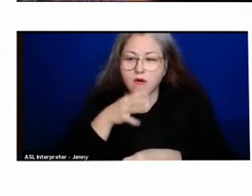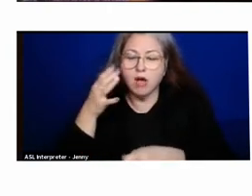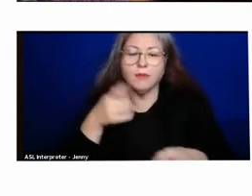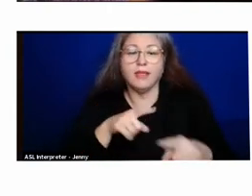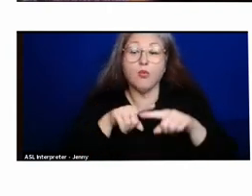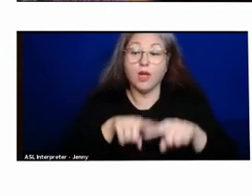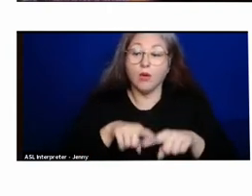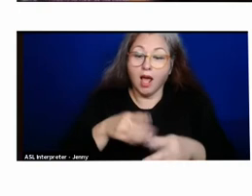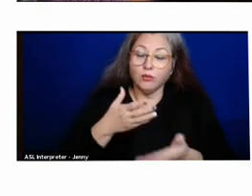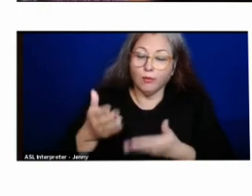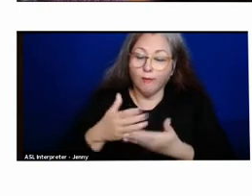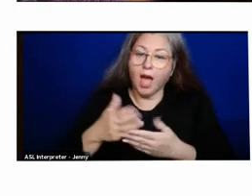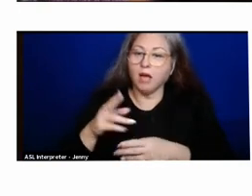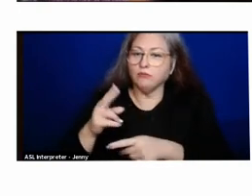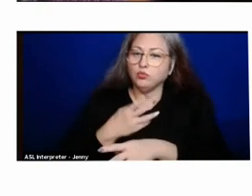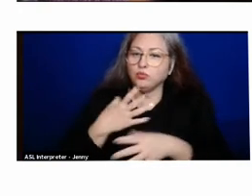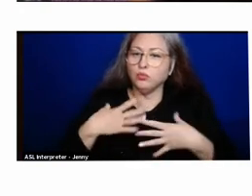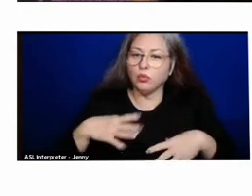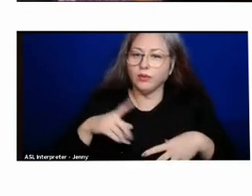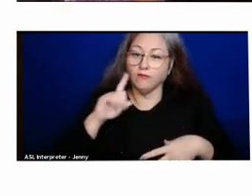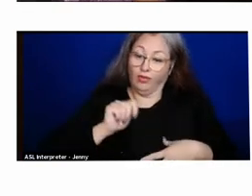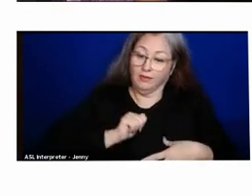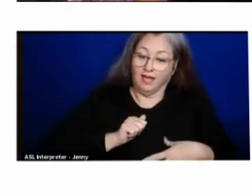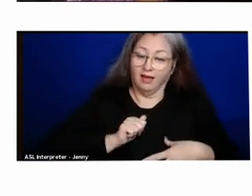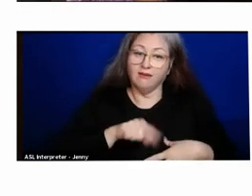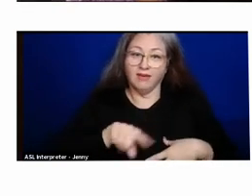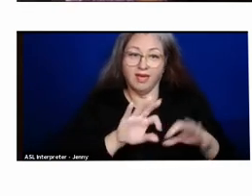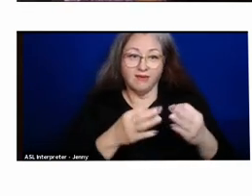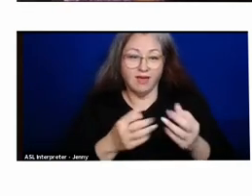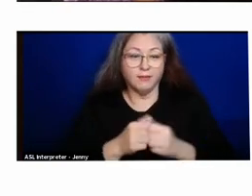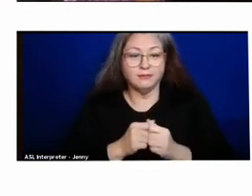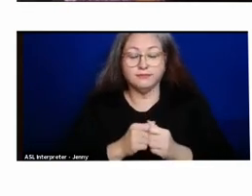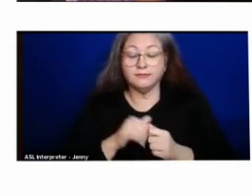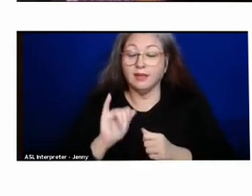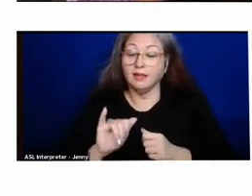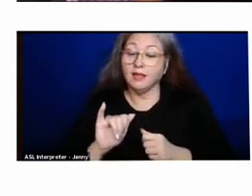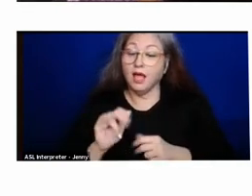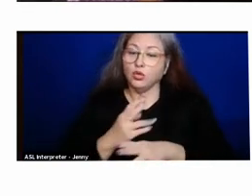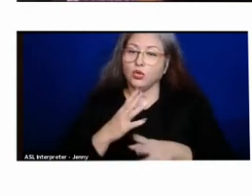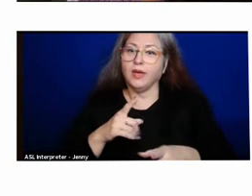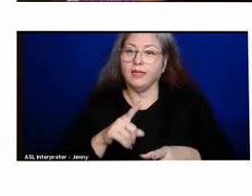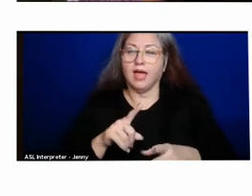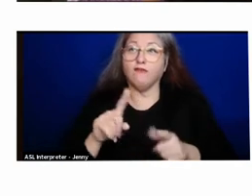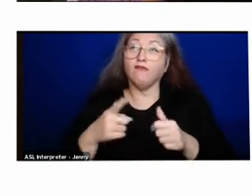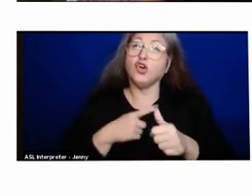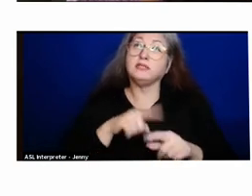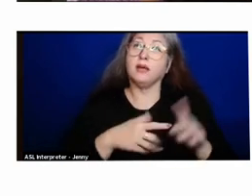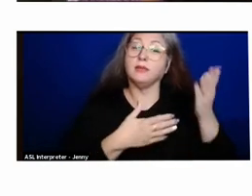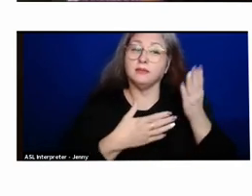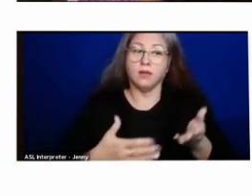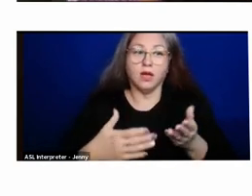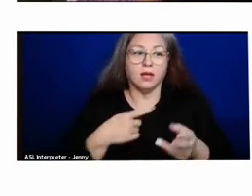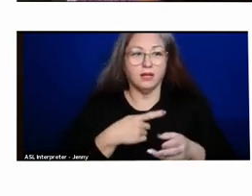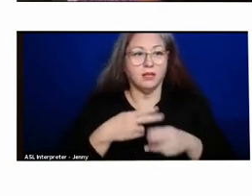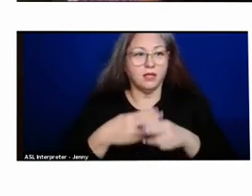to clothe themselves and their families. Now, when secondhand clothing was first exported to Ghana, it was called Obrunyi